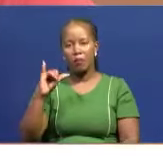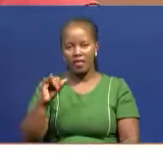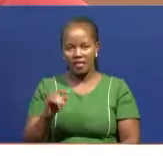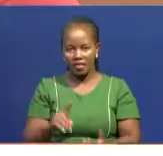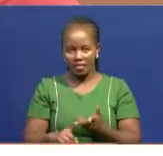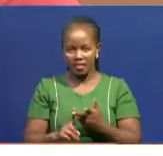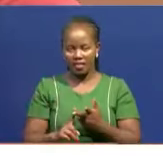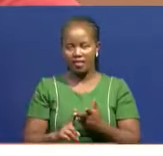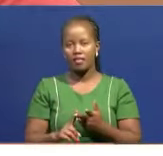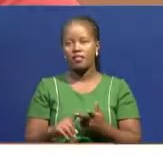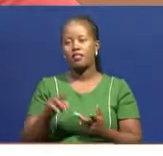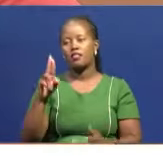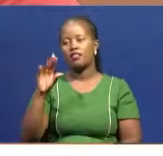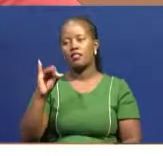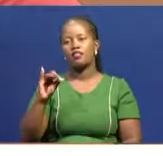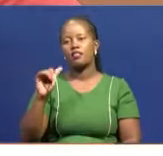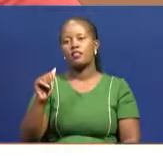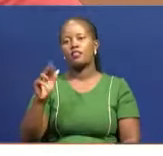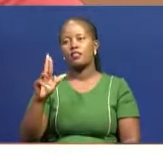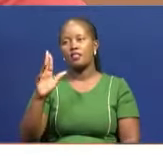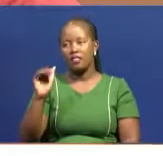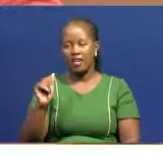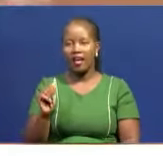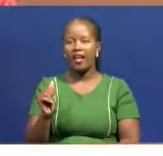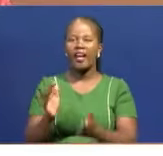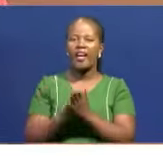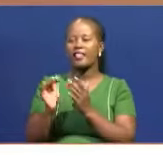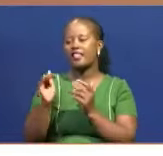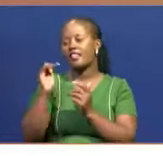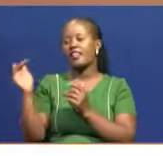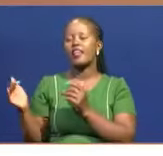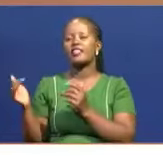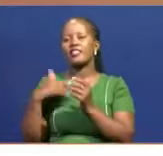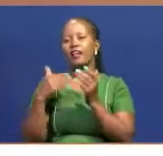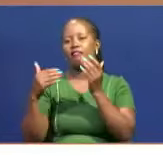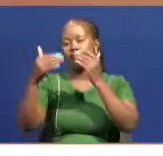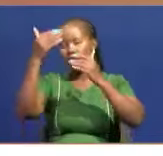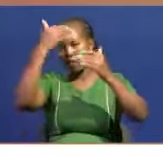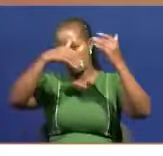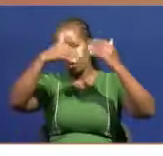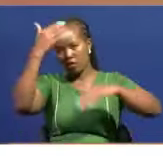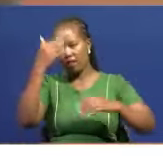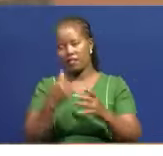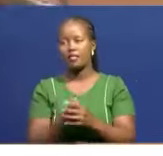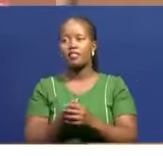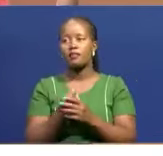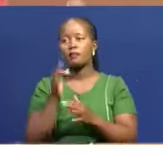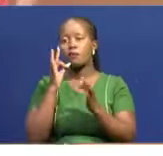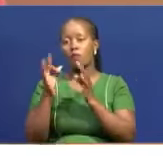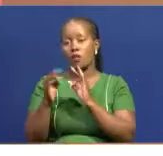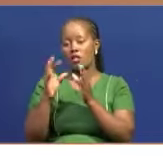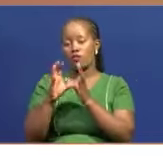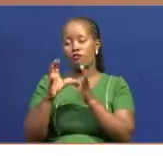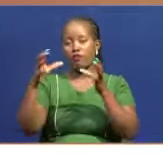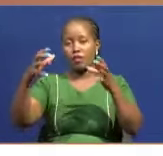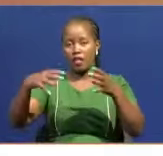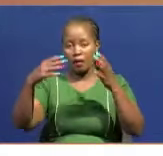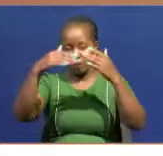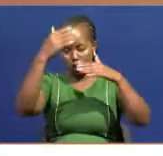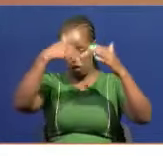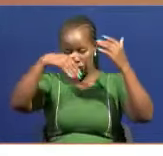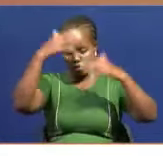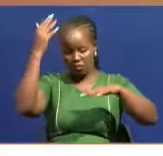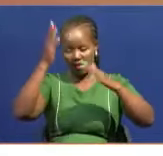Then there's a university right next to it. So if the university, the club, and the schools were